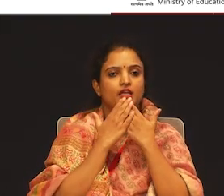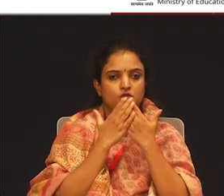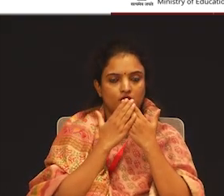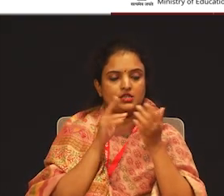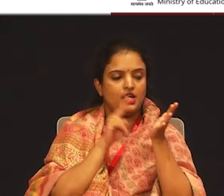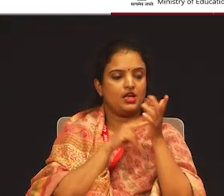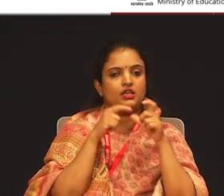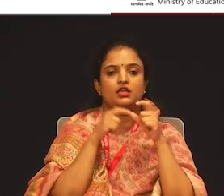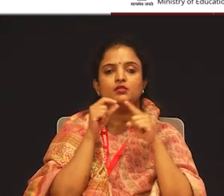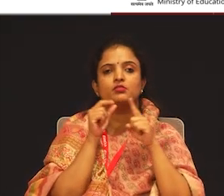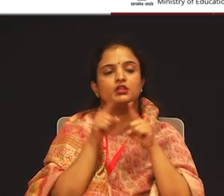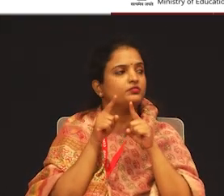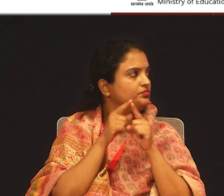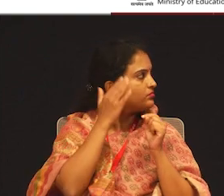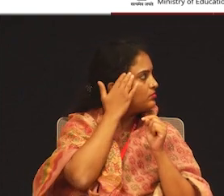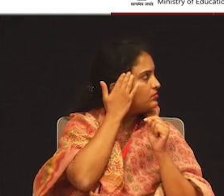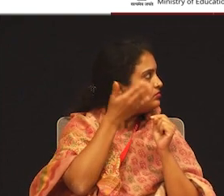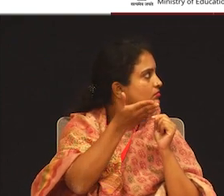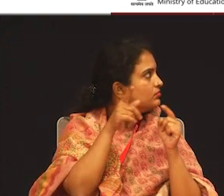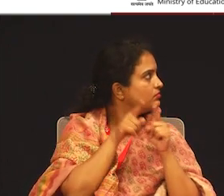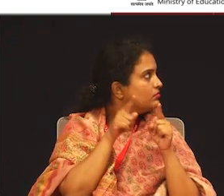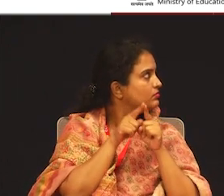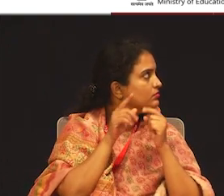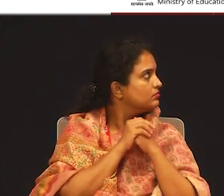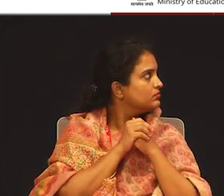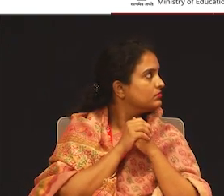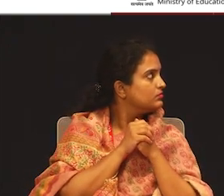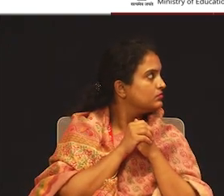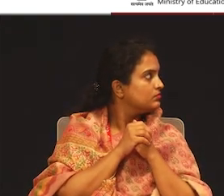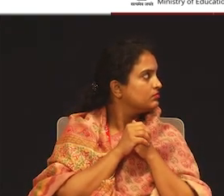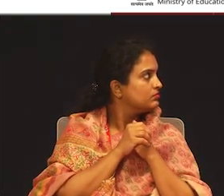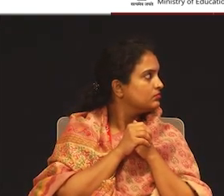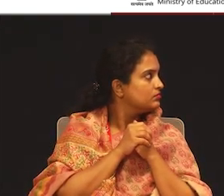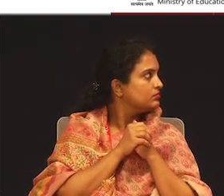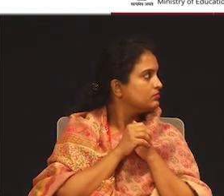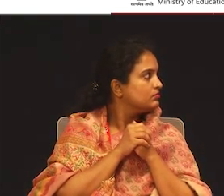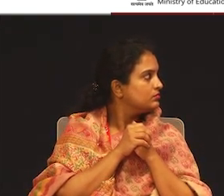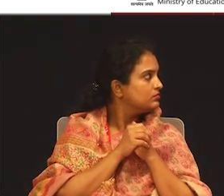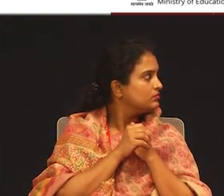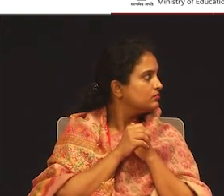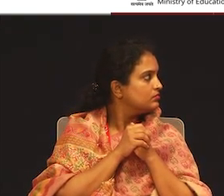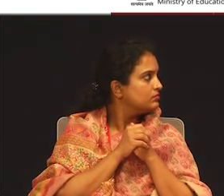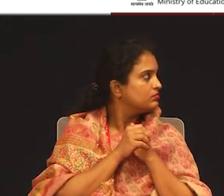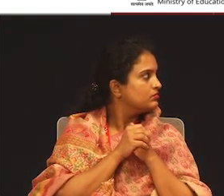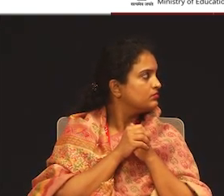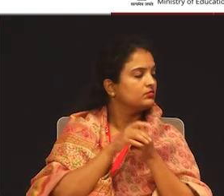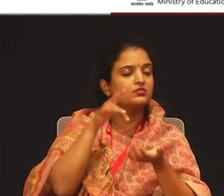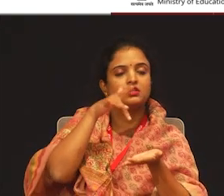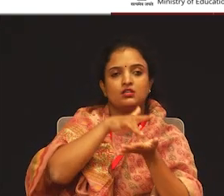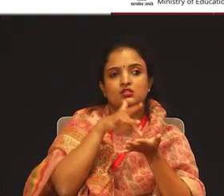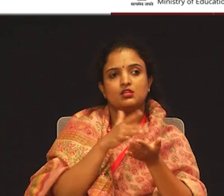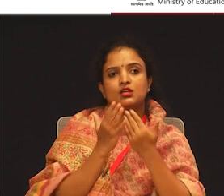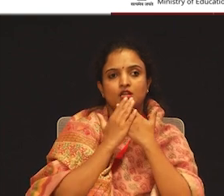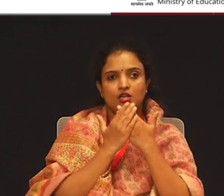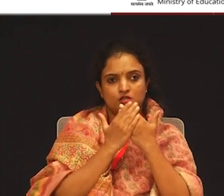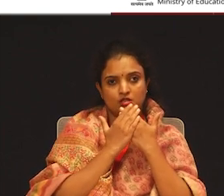2009. So Samagra Shiksha, we all might be aware of. It's a Central Ministry of Education holistic education